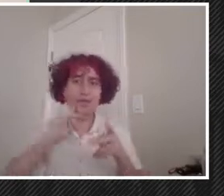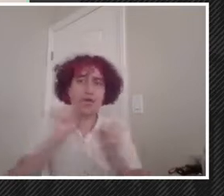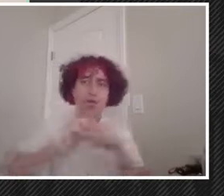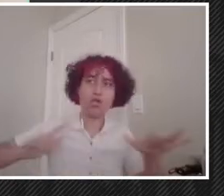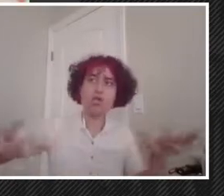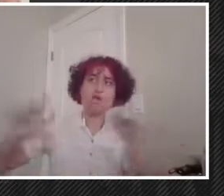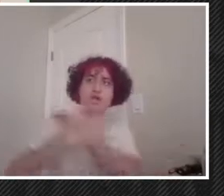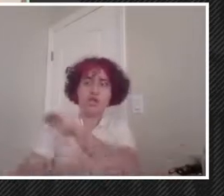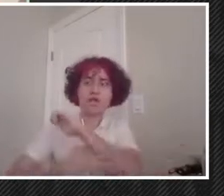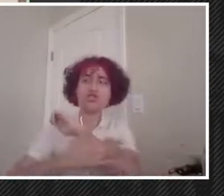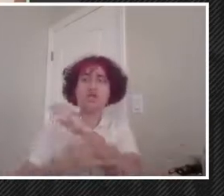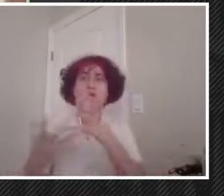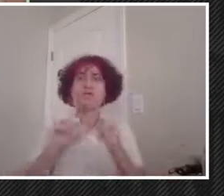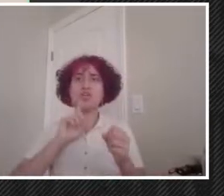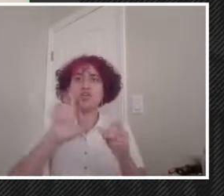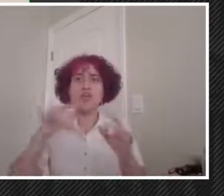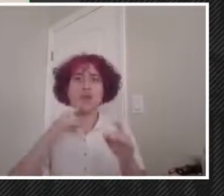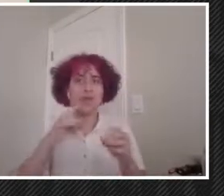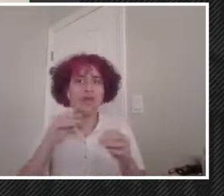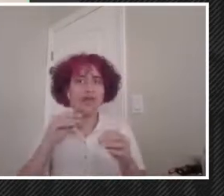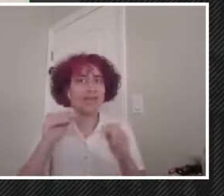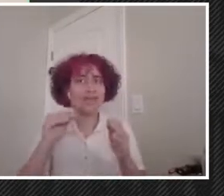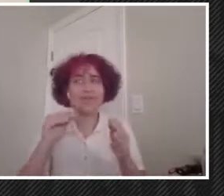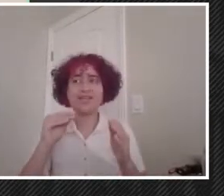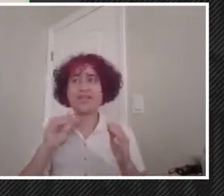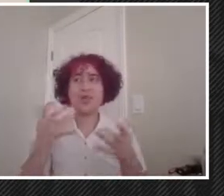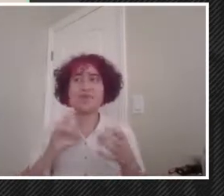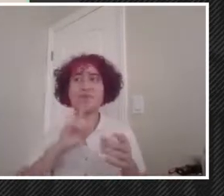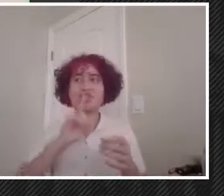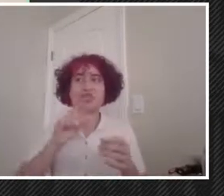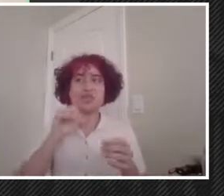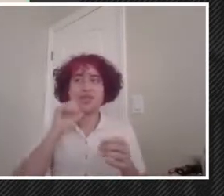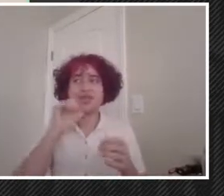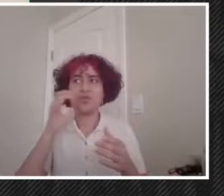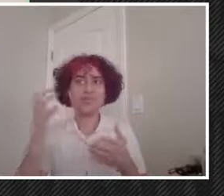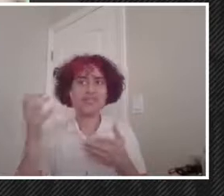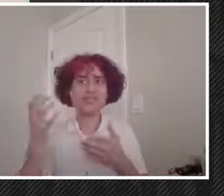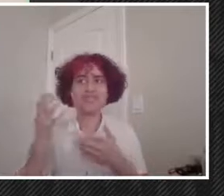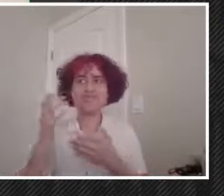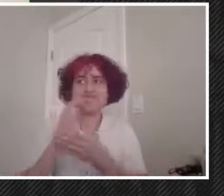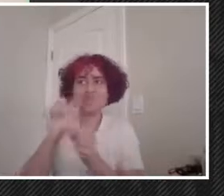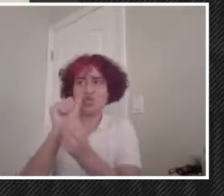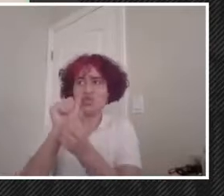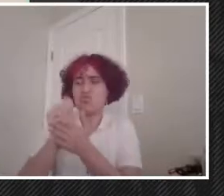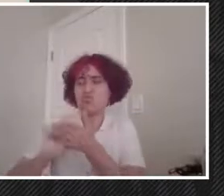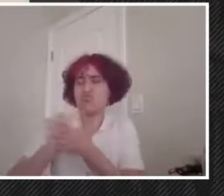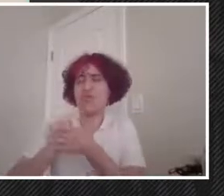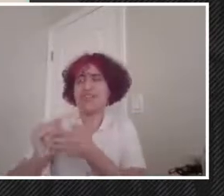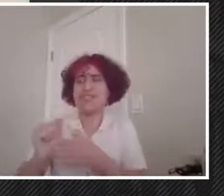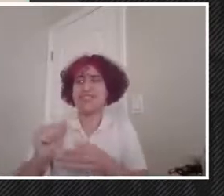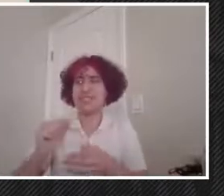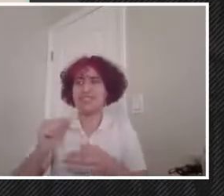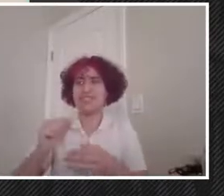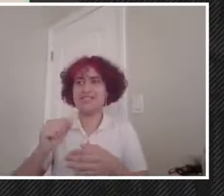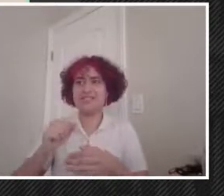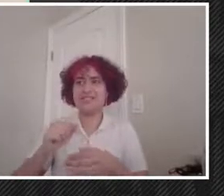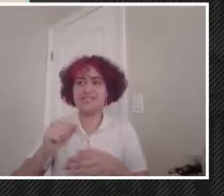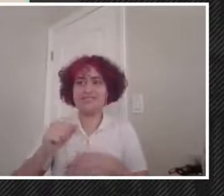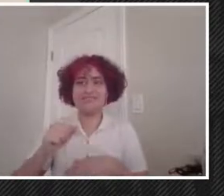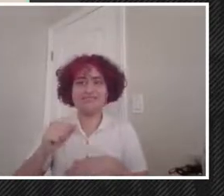put a indent in this debt and student loan debt. We have a student debt crisis in this